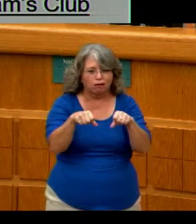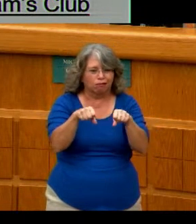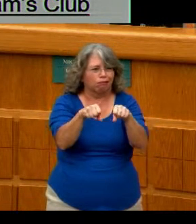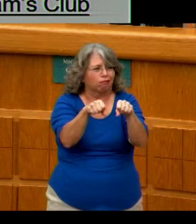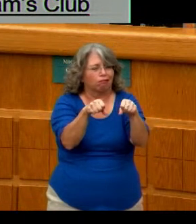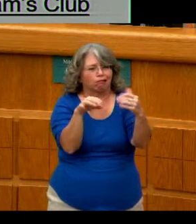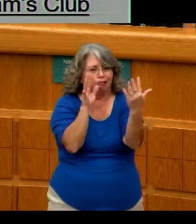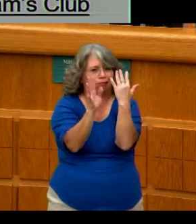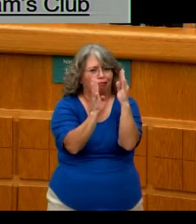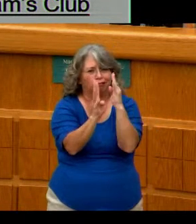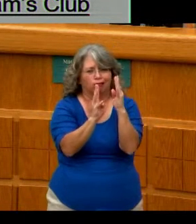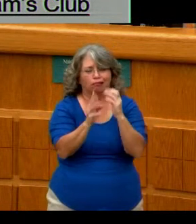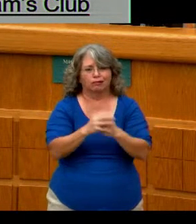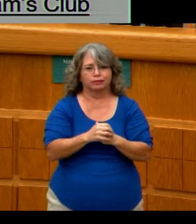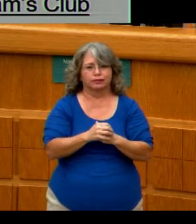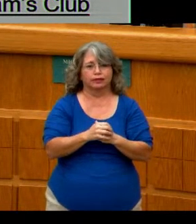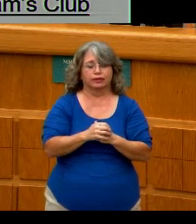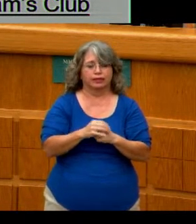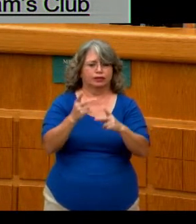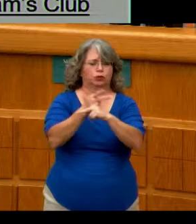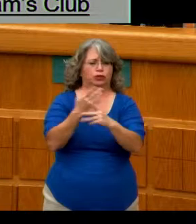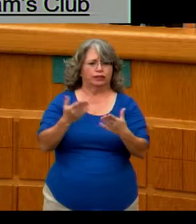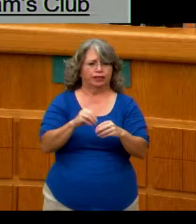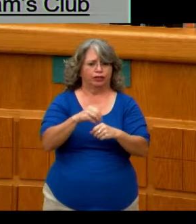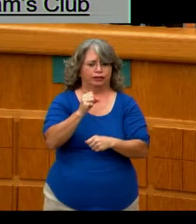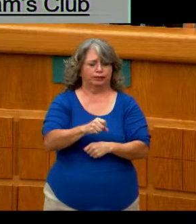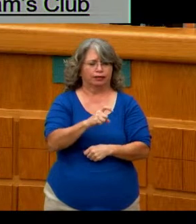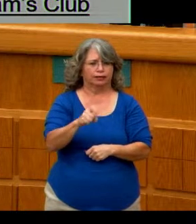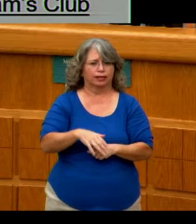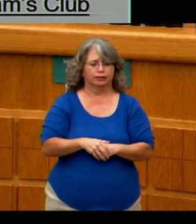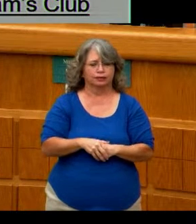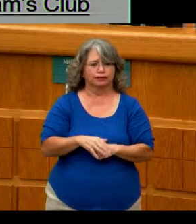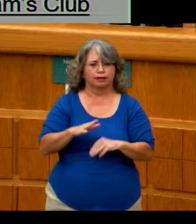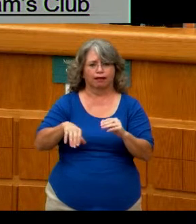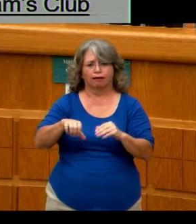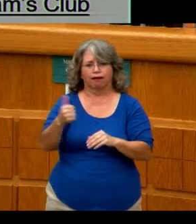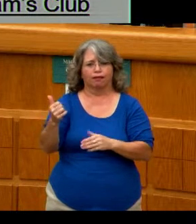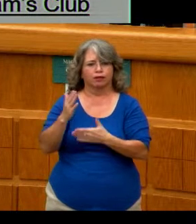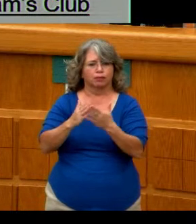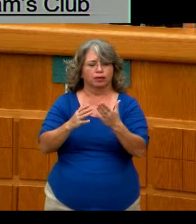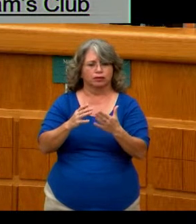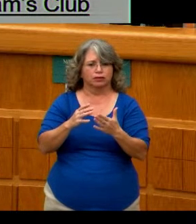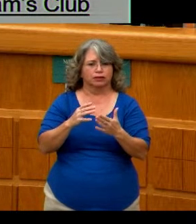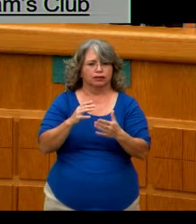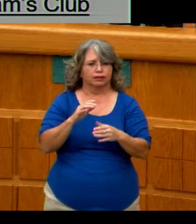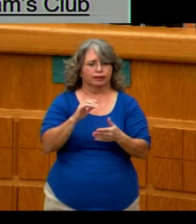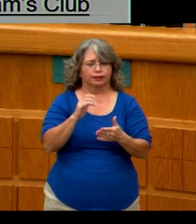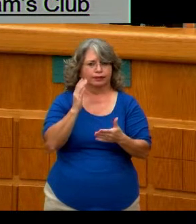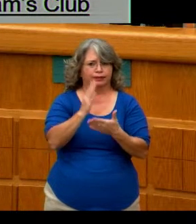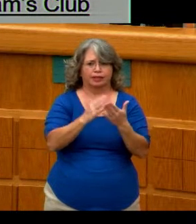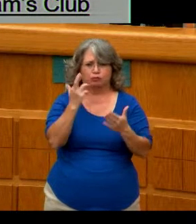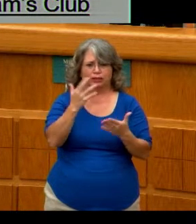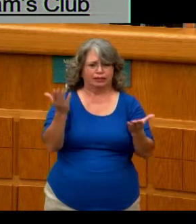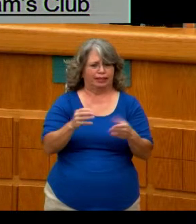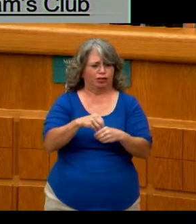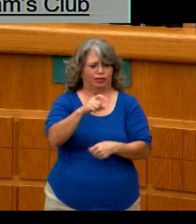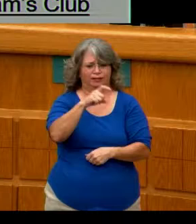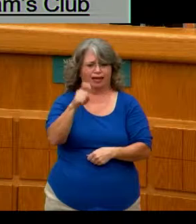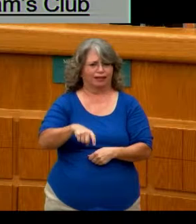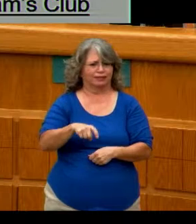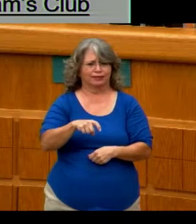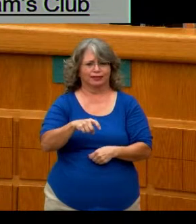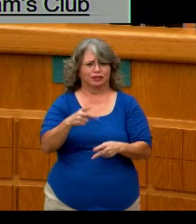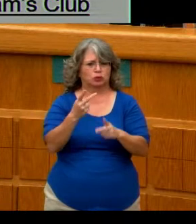with carts and people clogging them up. It's especially bad here in Texas, I've noticed. I lived in a lot of different parts of the country,